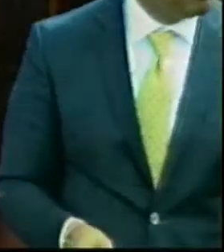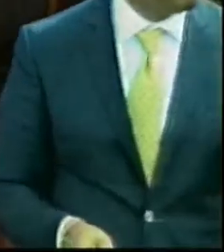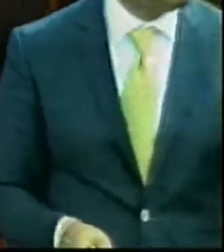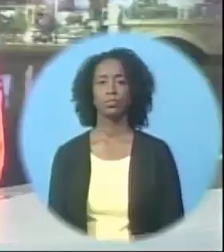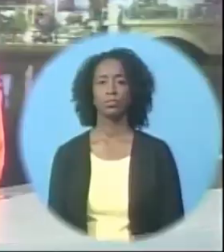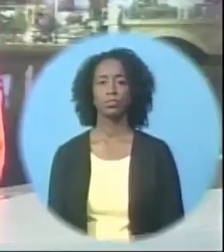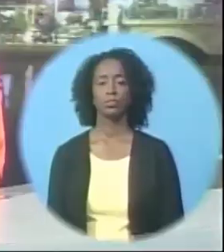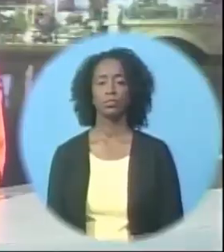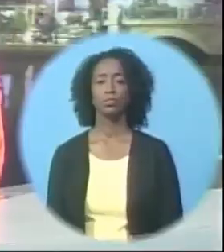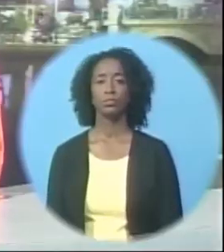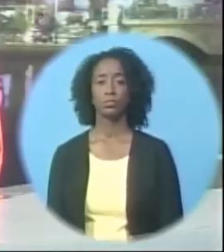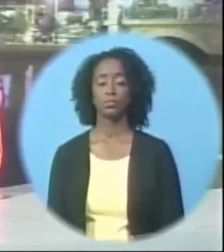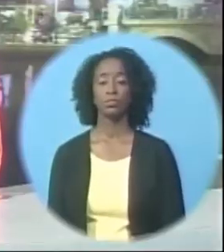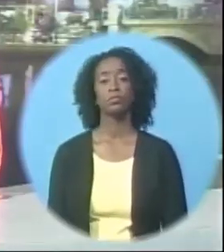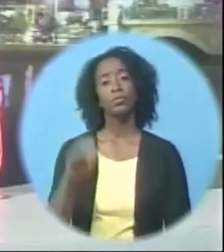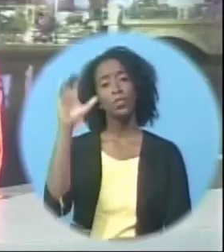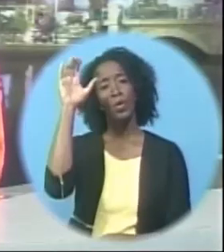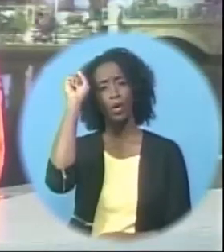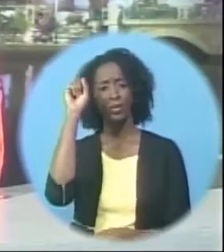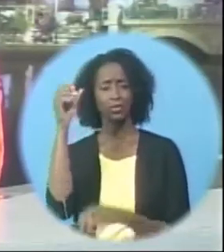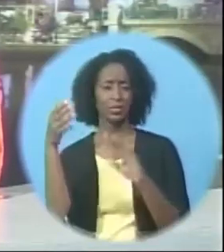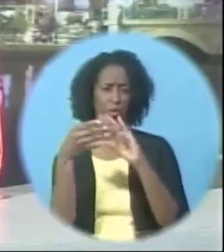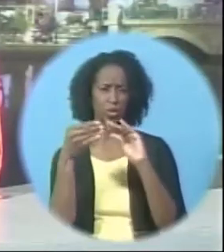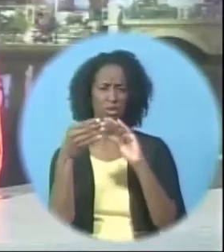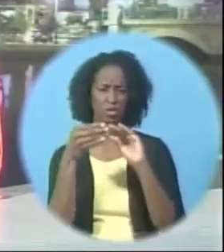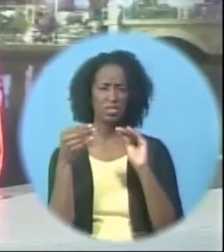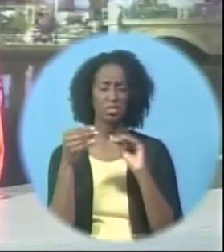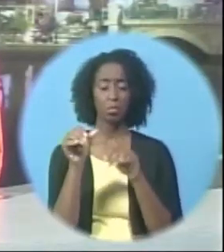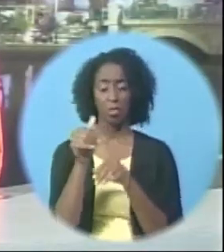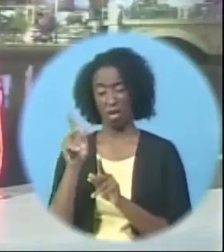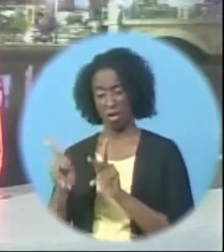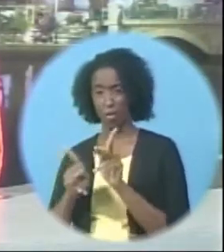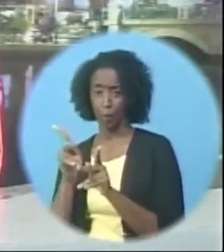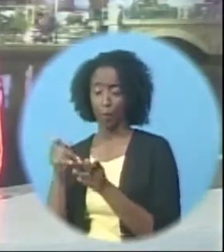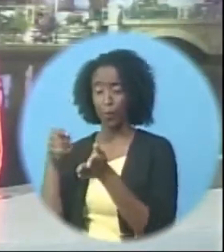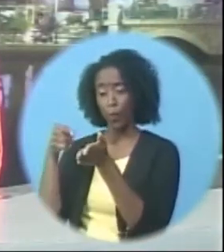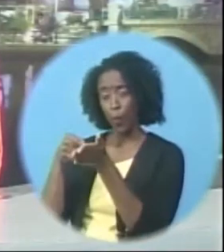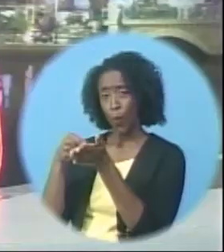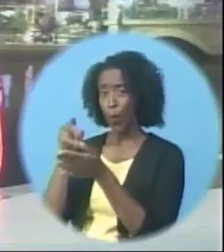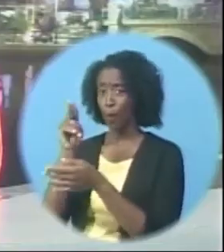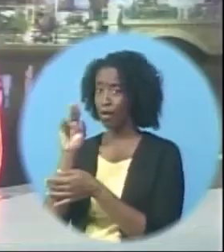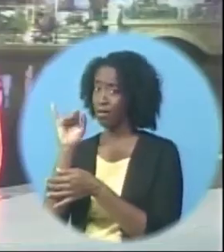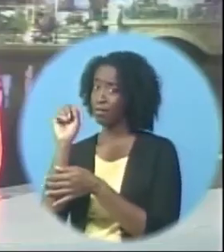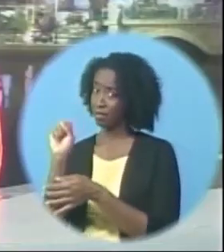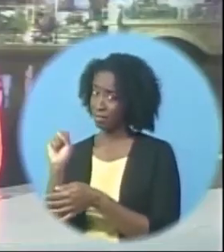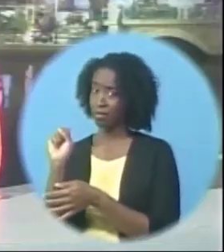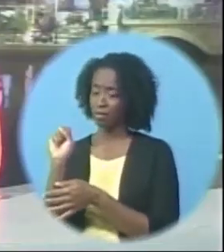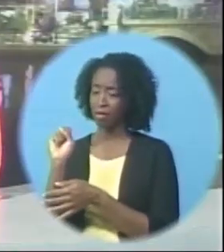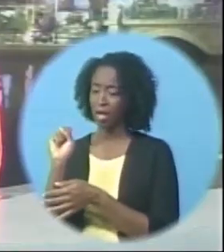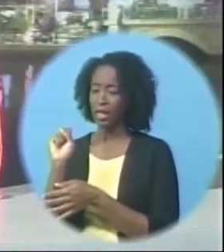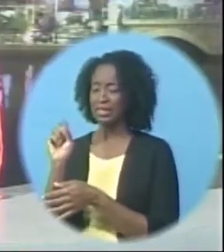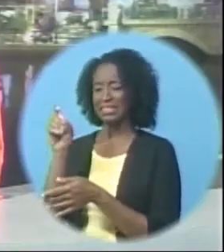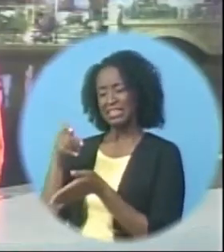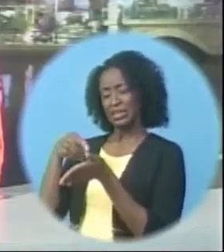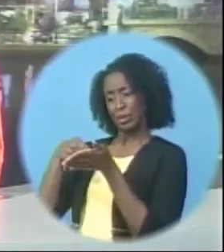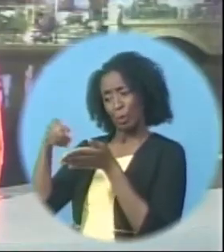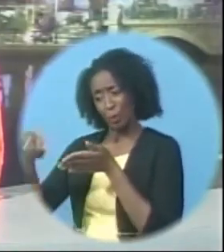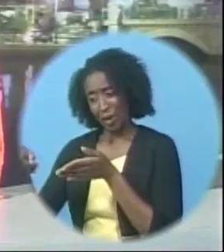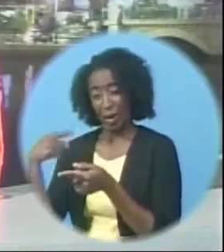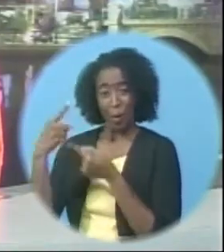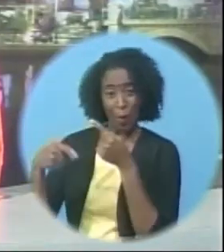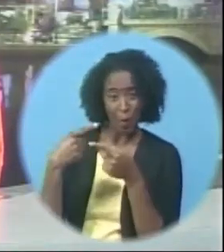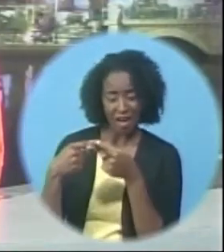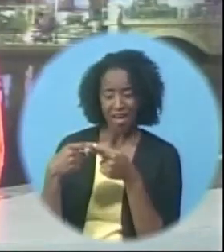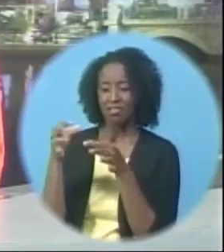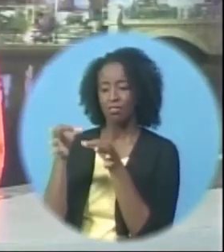full. The Finance Minister also revealed that those who owe money to the NIS may very well have more time to get up